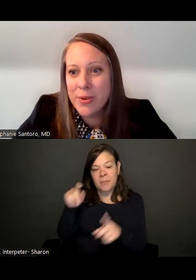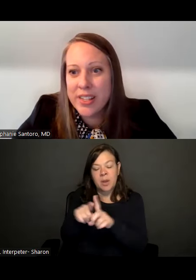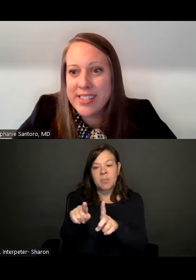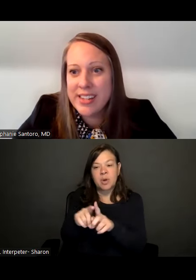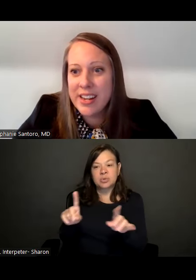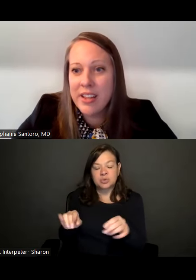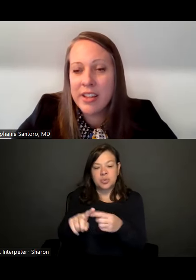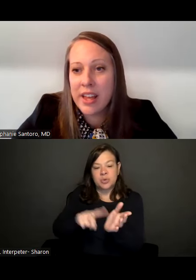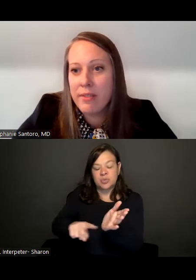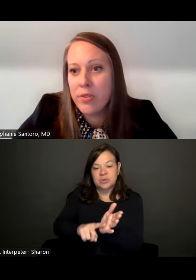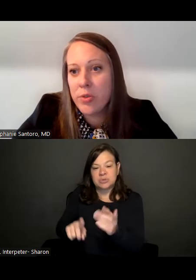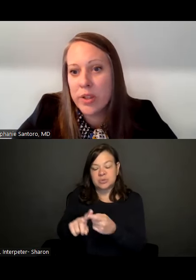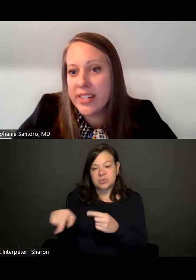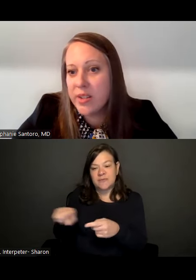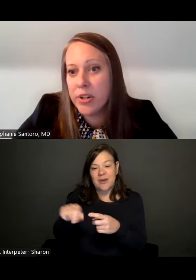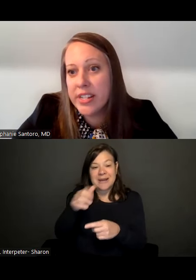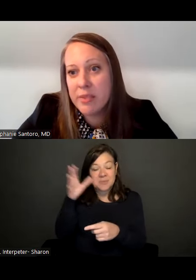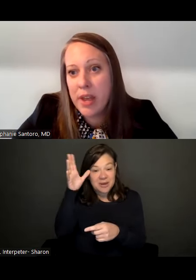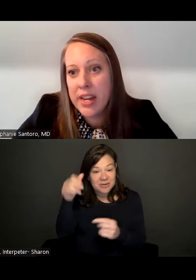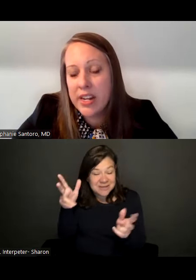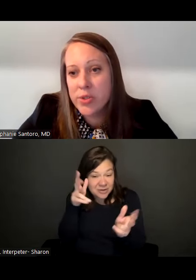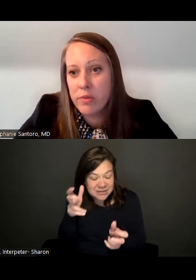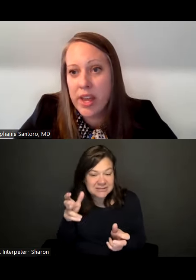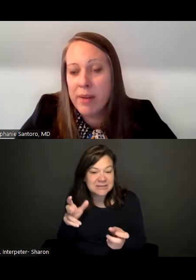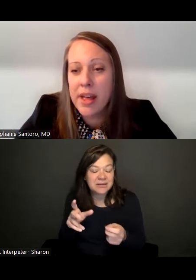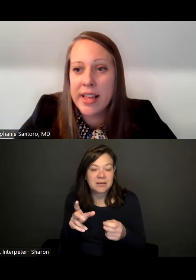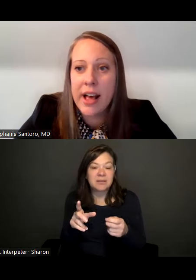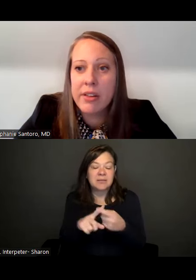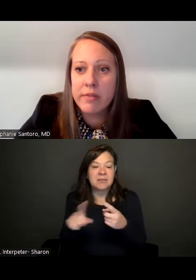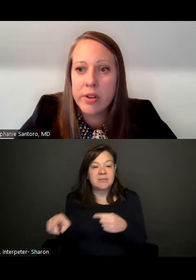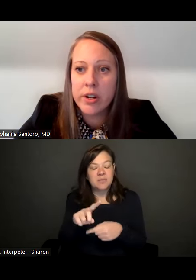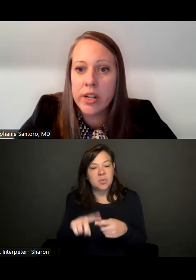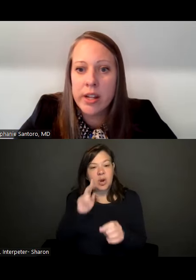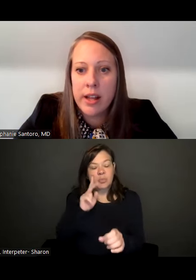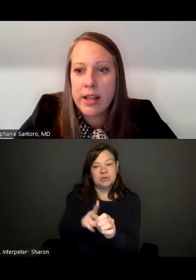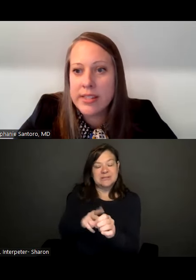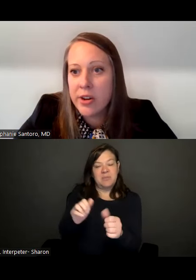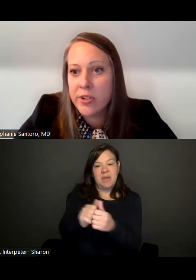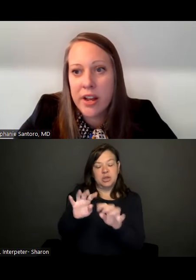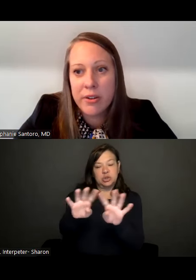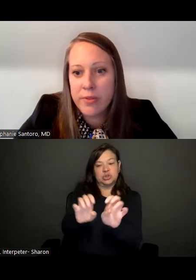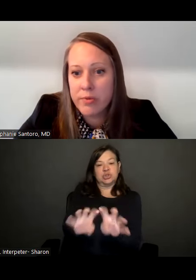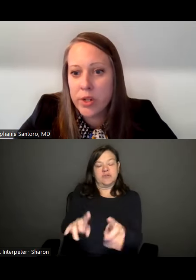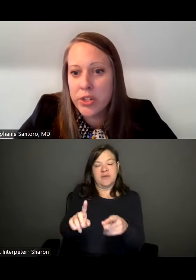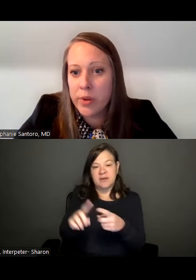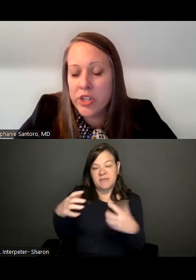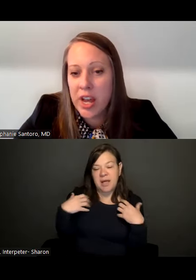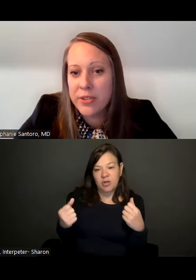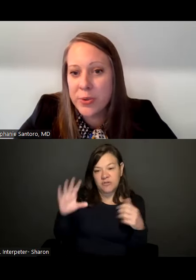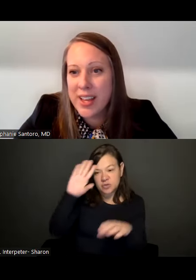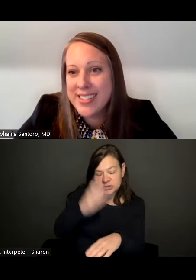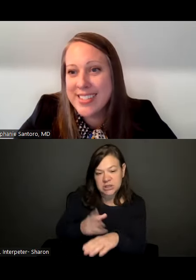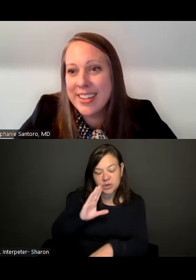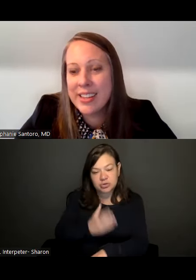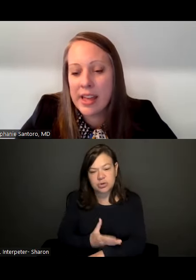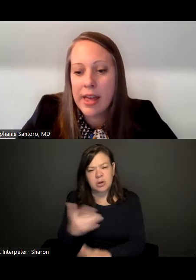parents who are listening, if you would like to participate in a survey about the health of your son or daughter, feel free to reach out